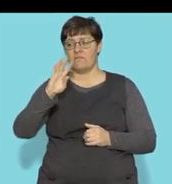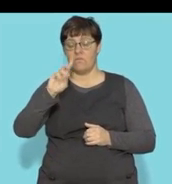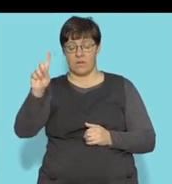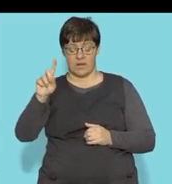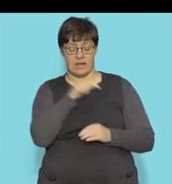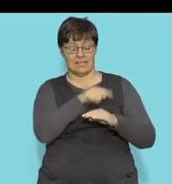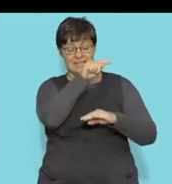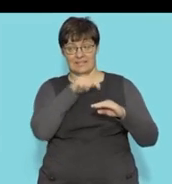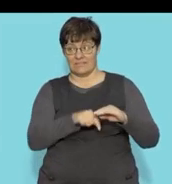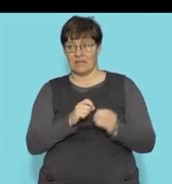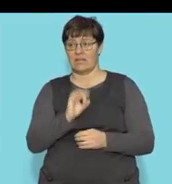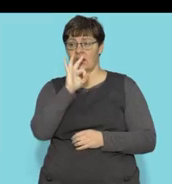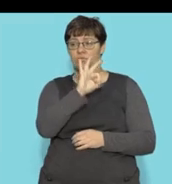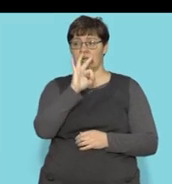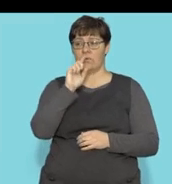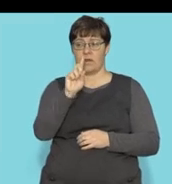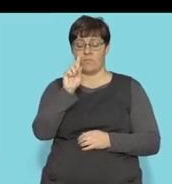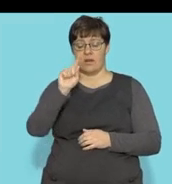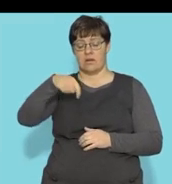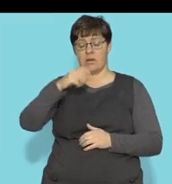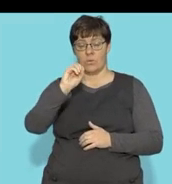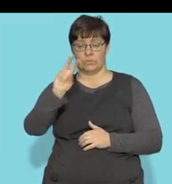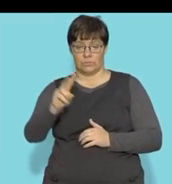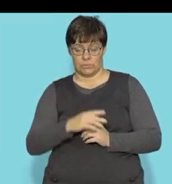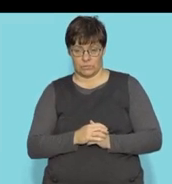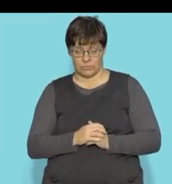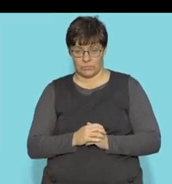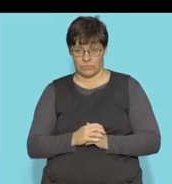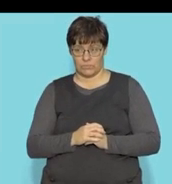23,158,41, and I'm going to divide that by